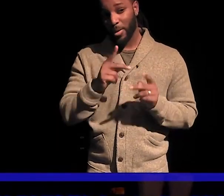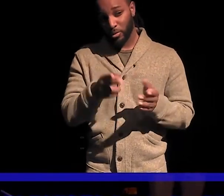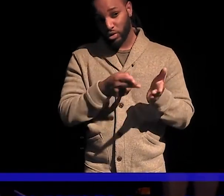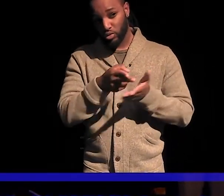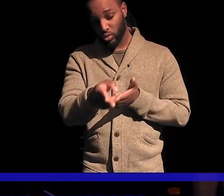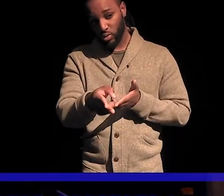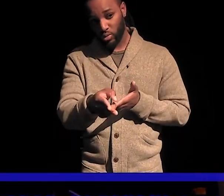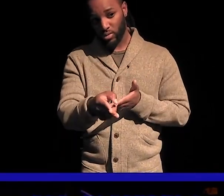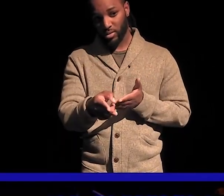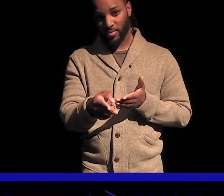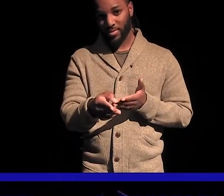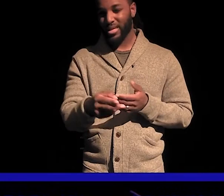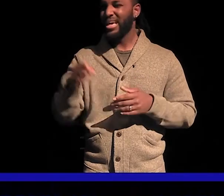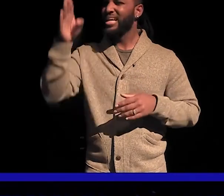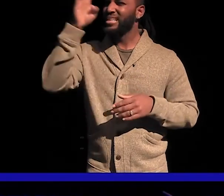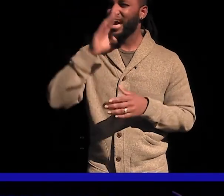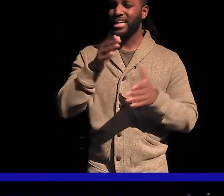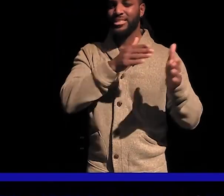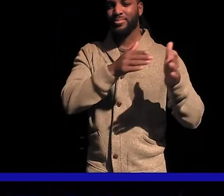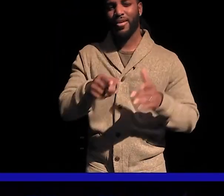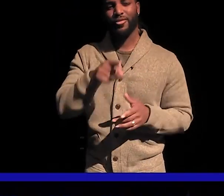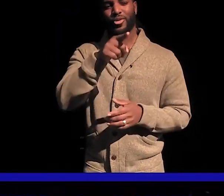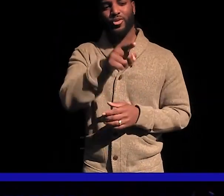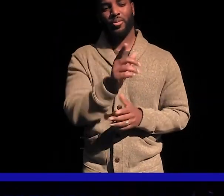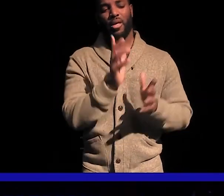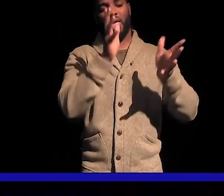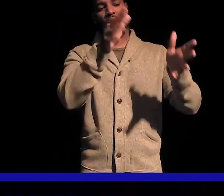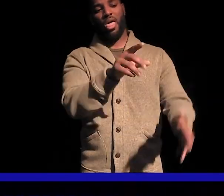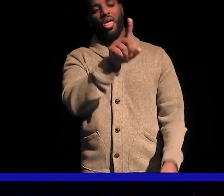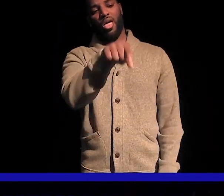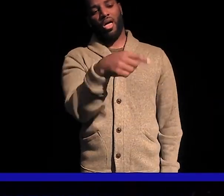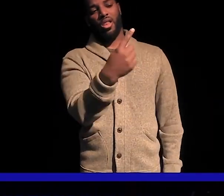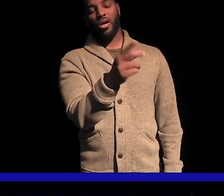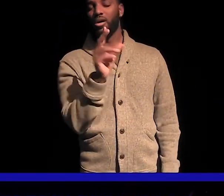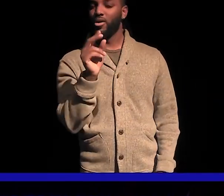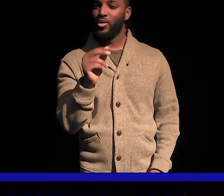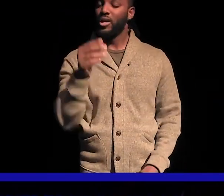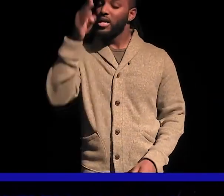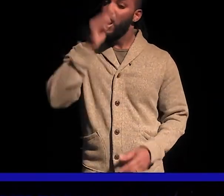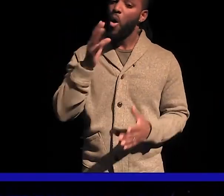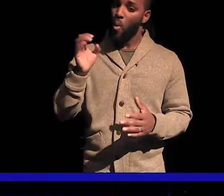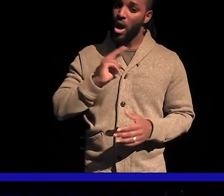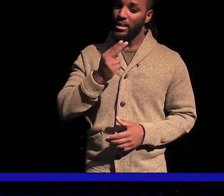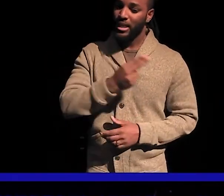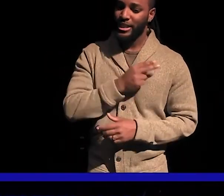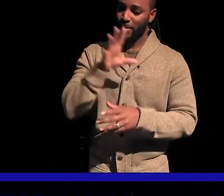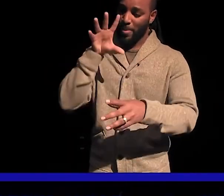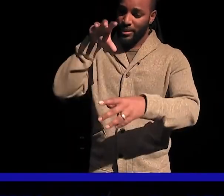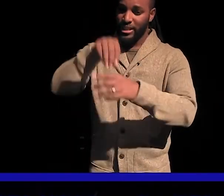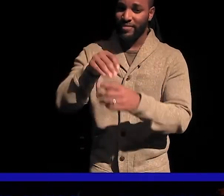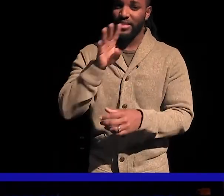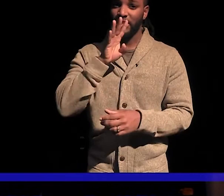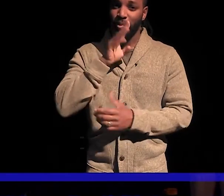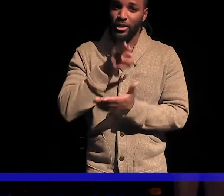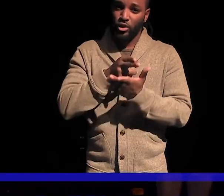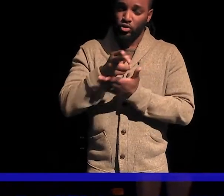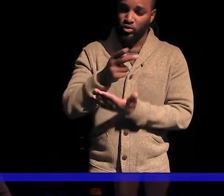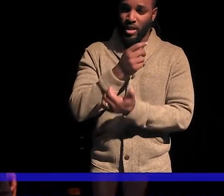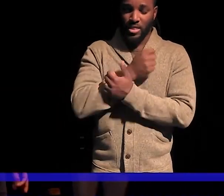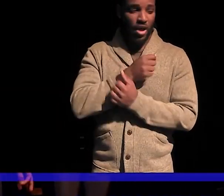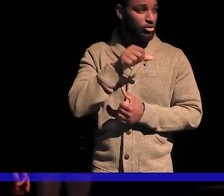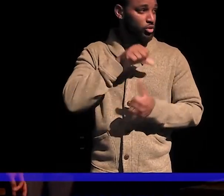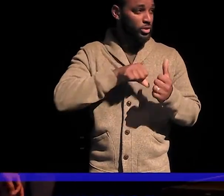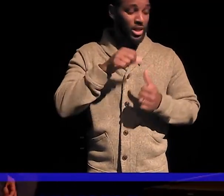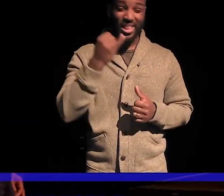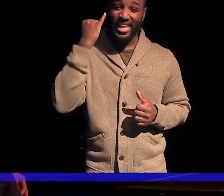God's intention. The Bible says that He wants each and every one of us to be a participant in speaking the truth in love to one another. If you